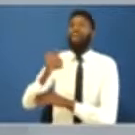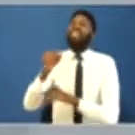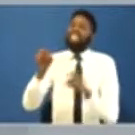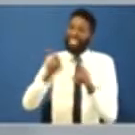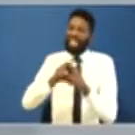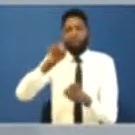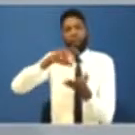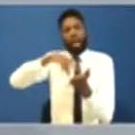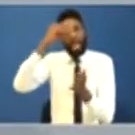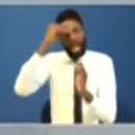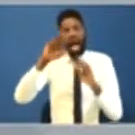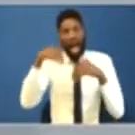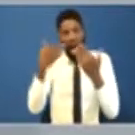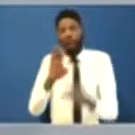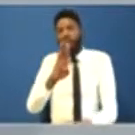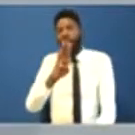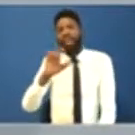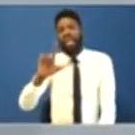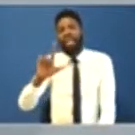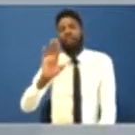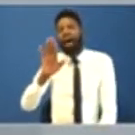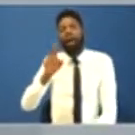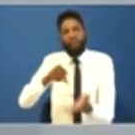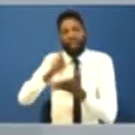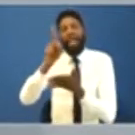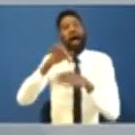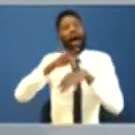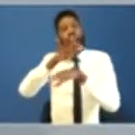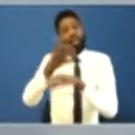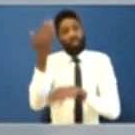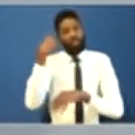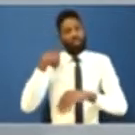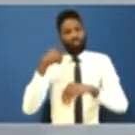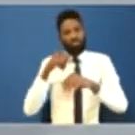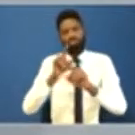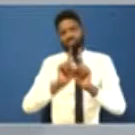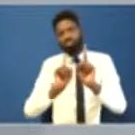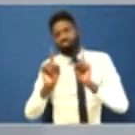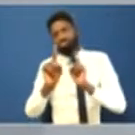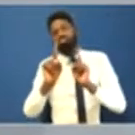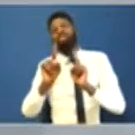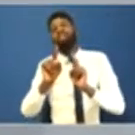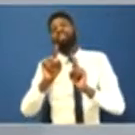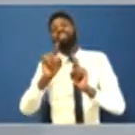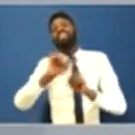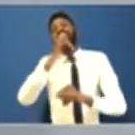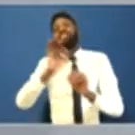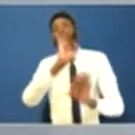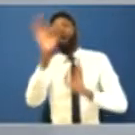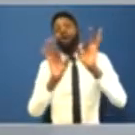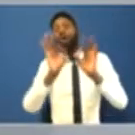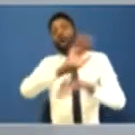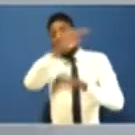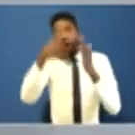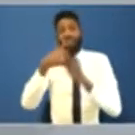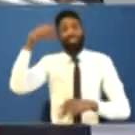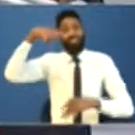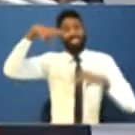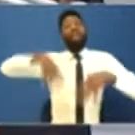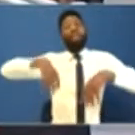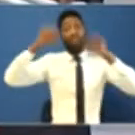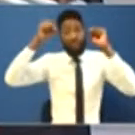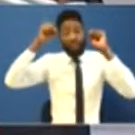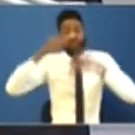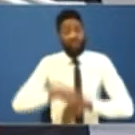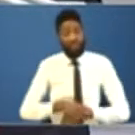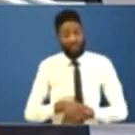to pay their bills on time the other day i passed city hall and the the the whole city didn't have electricity